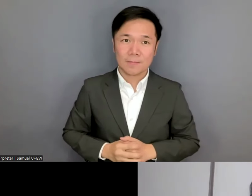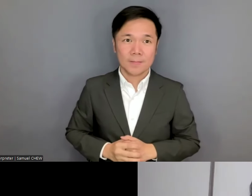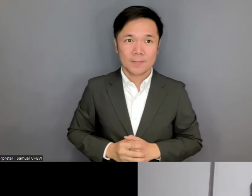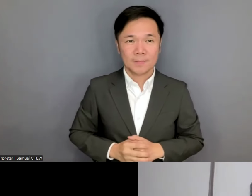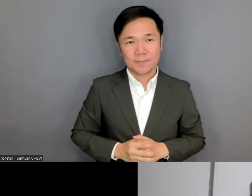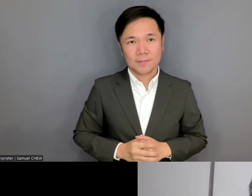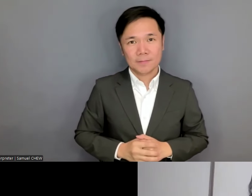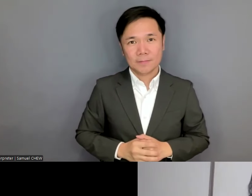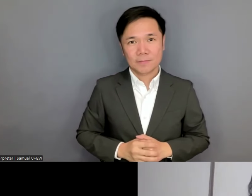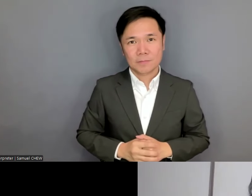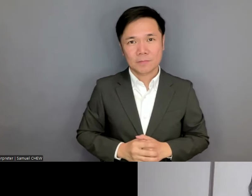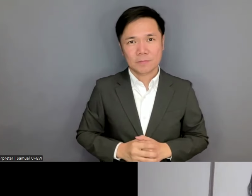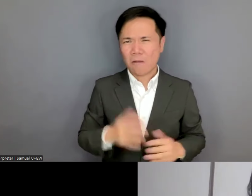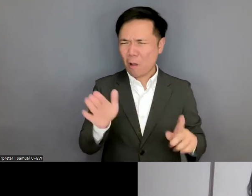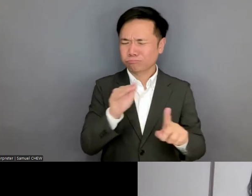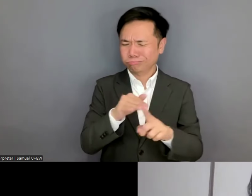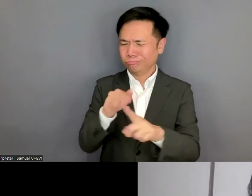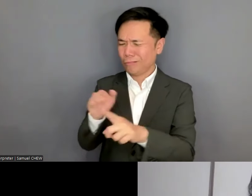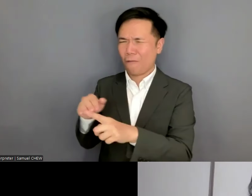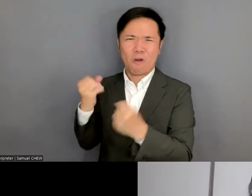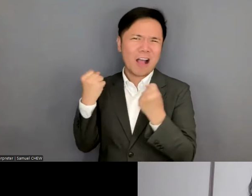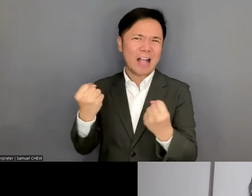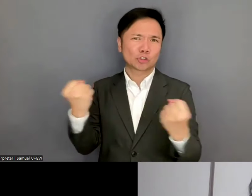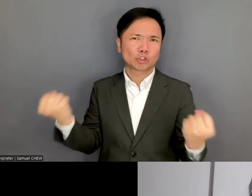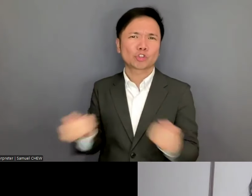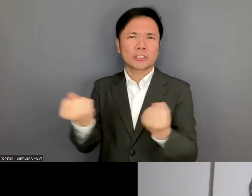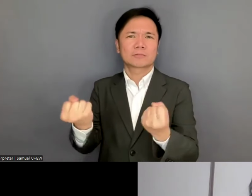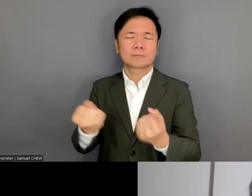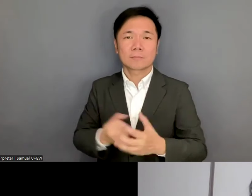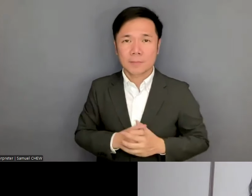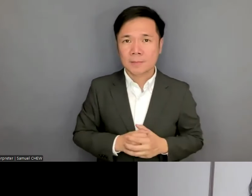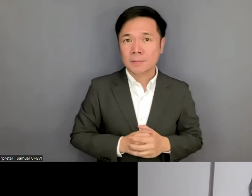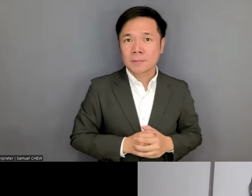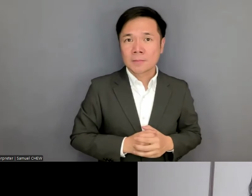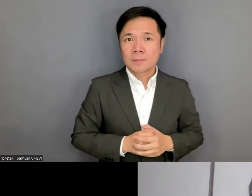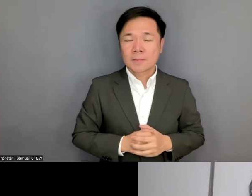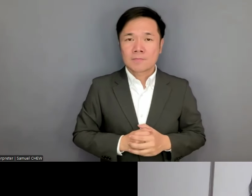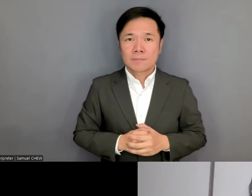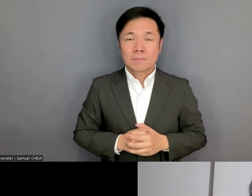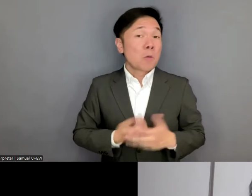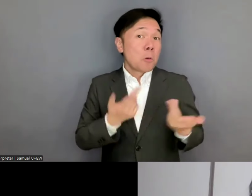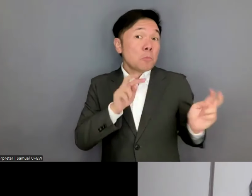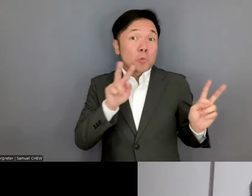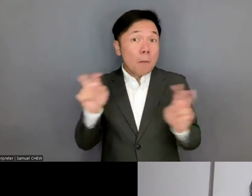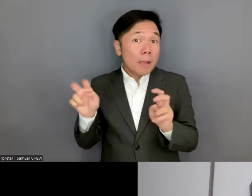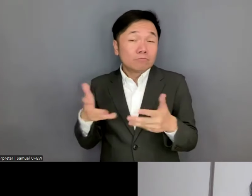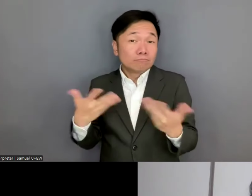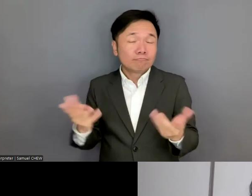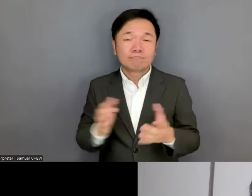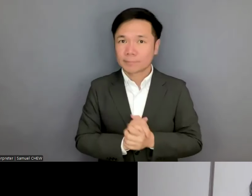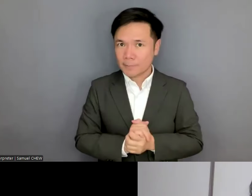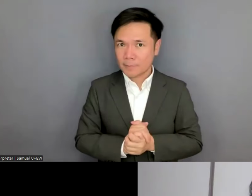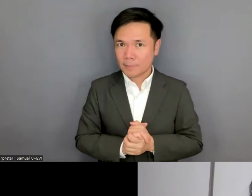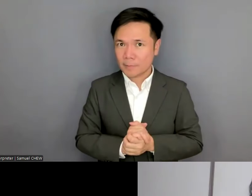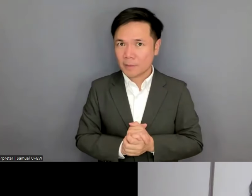justo did sobre los some temas que calls hemos for venido actions. abordando, ¿no? Empleo Some, inclusivo, for educación example, the inclusiva, topics such as inclusión,